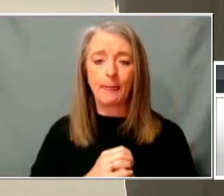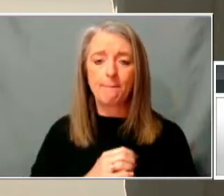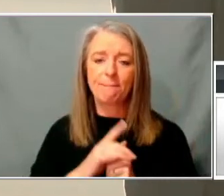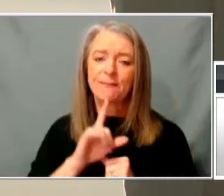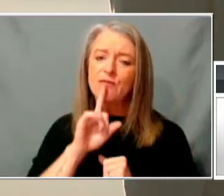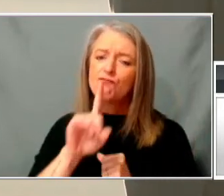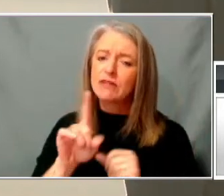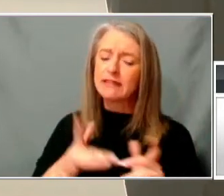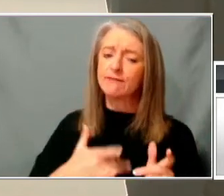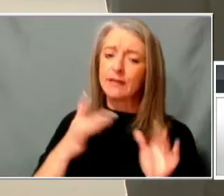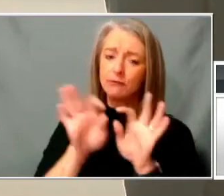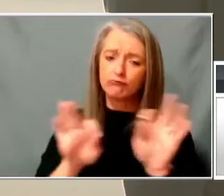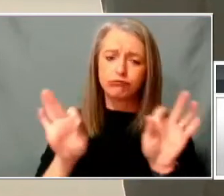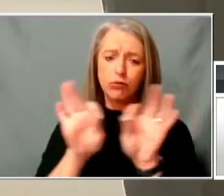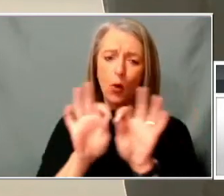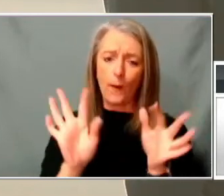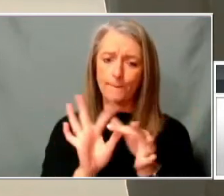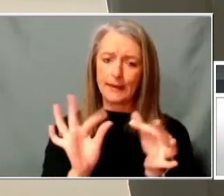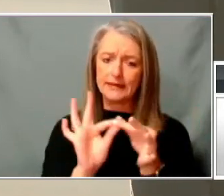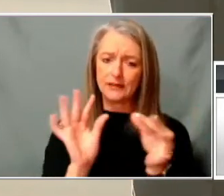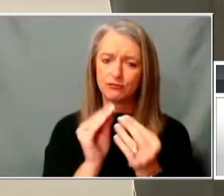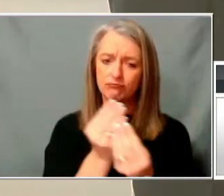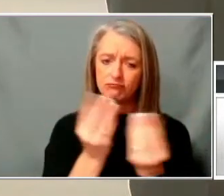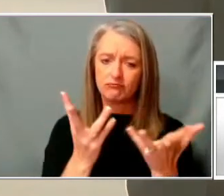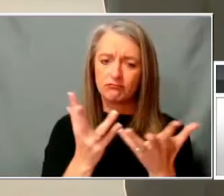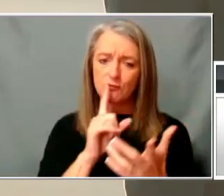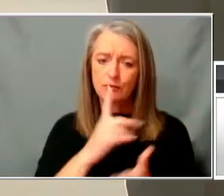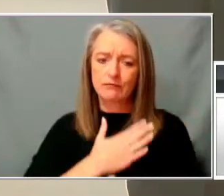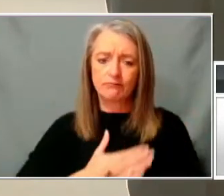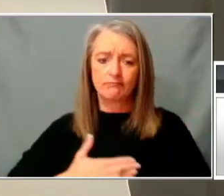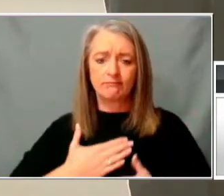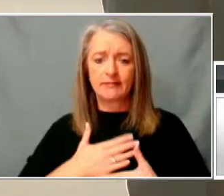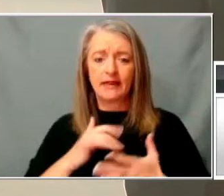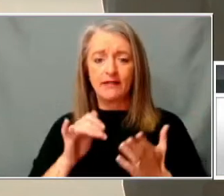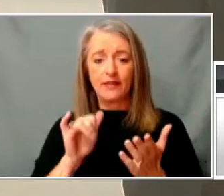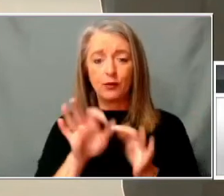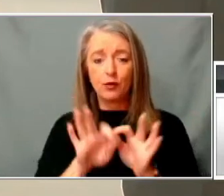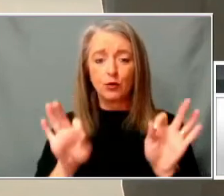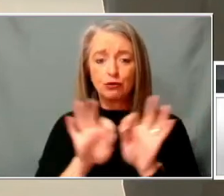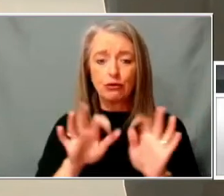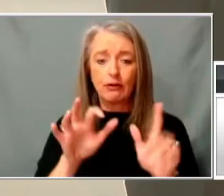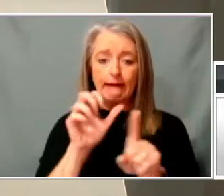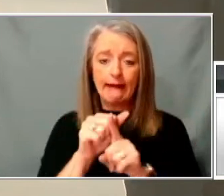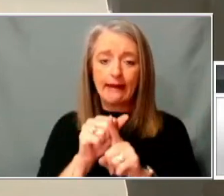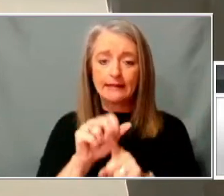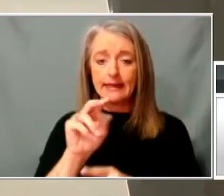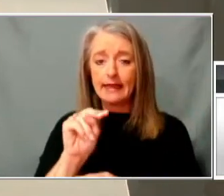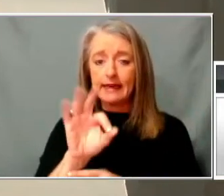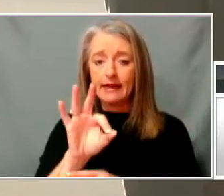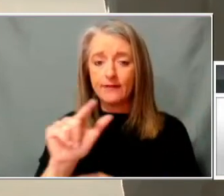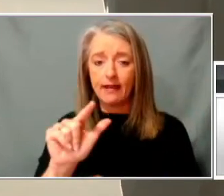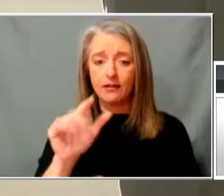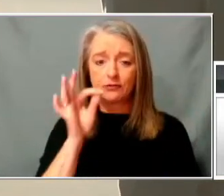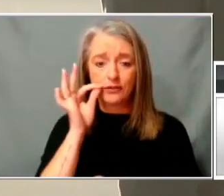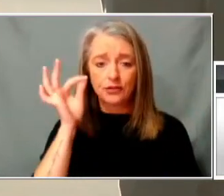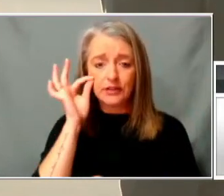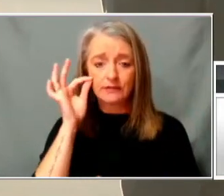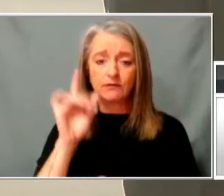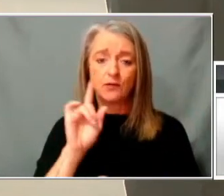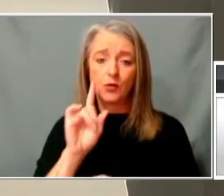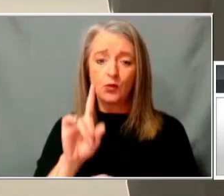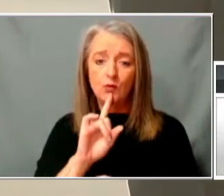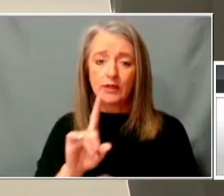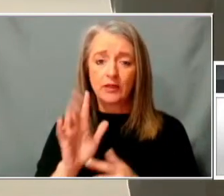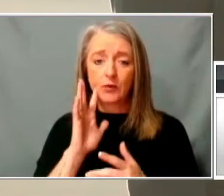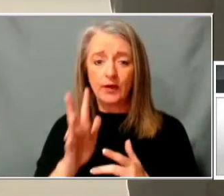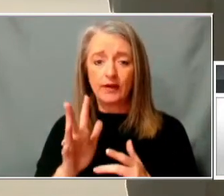important message. I'm so appreciative of Crucial Catch, the NFL, the Chiefs, that are putting this out there. I feel